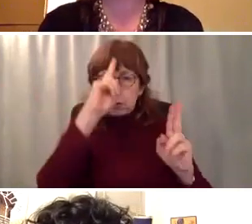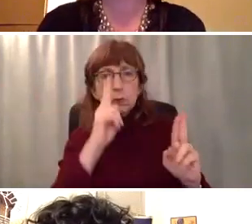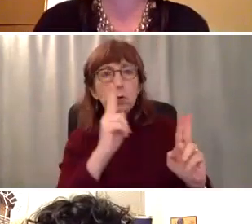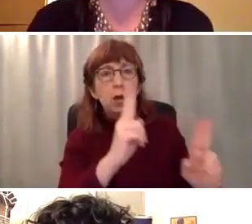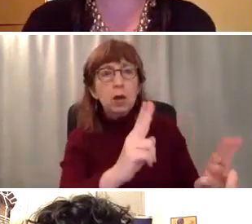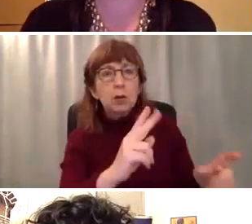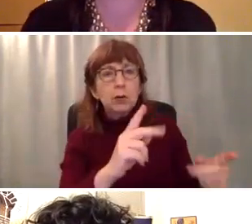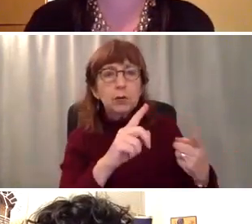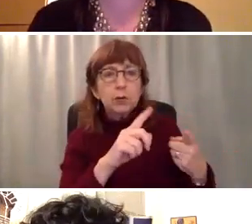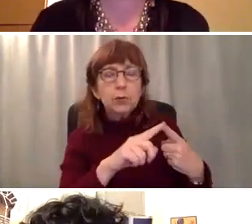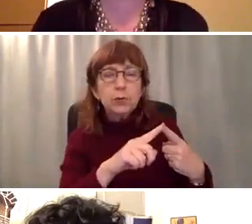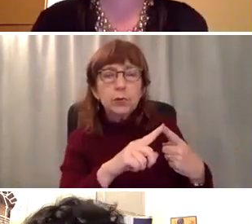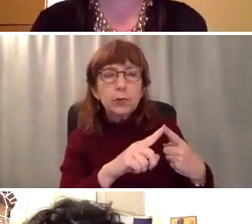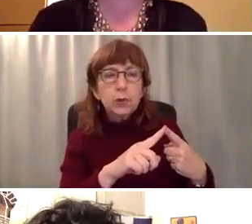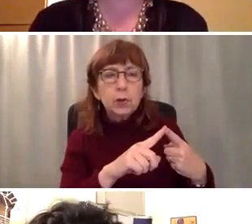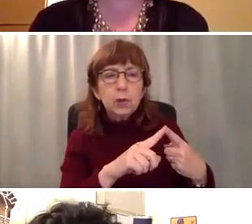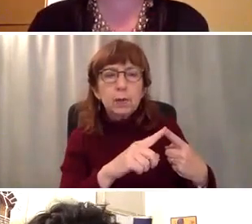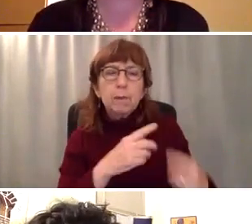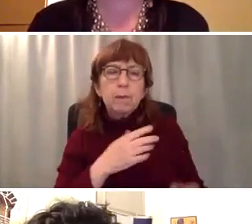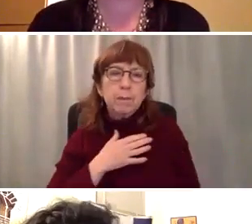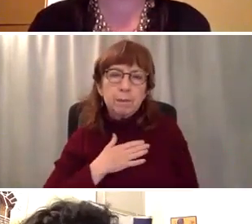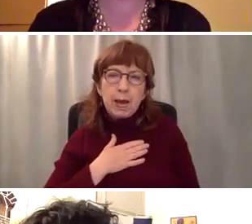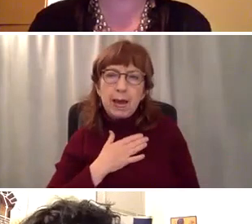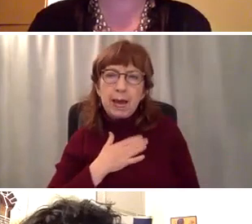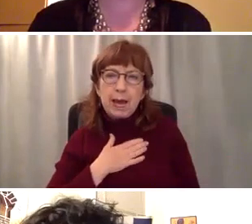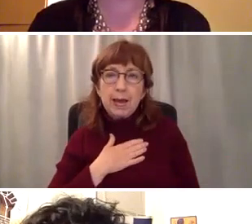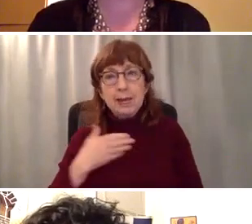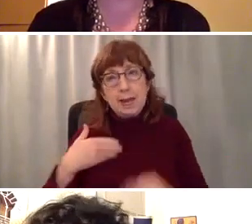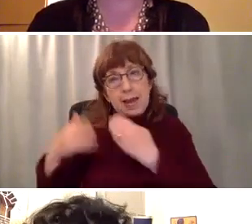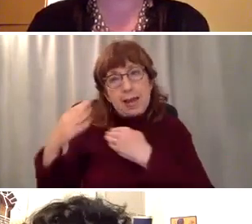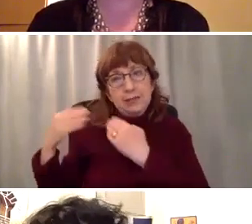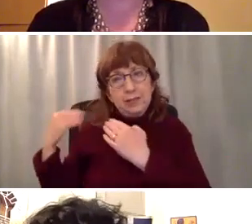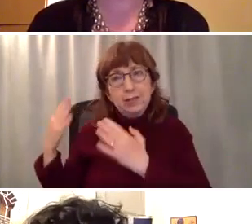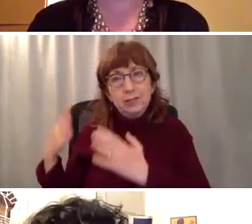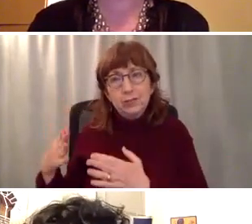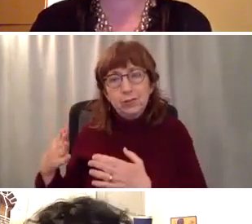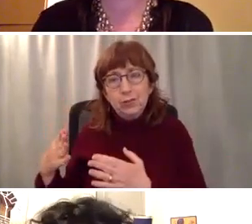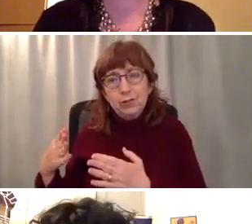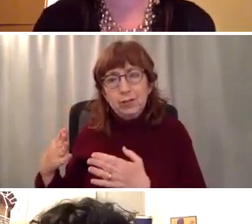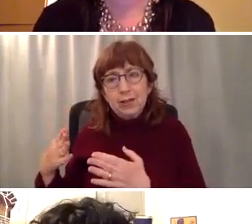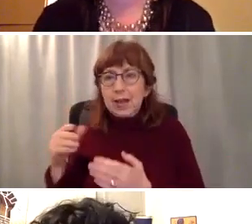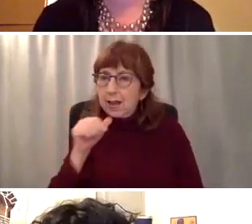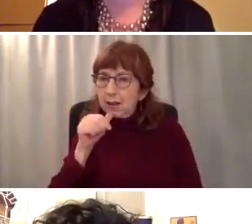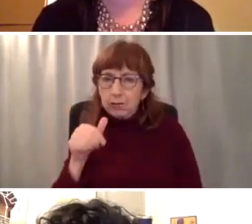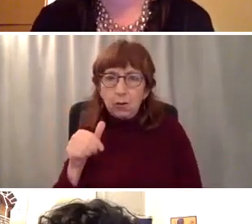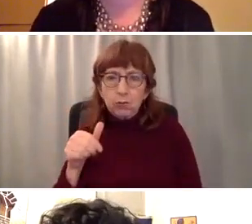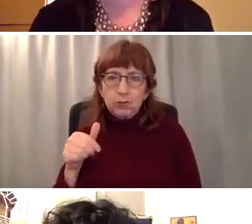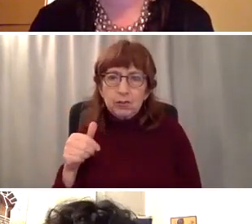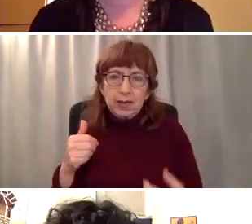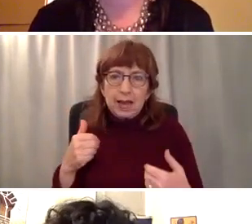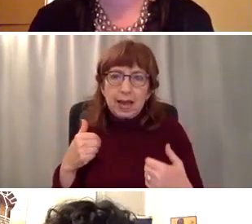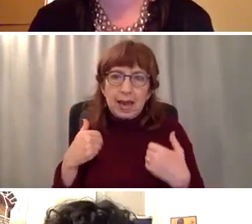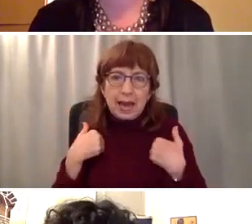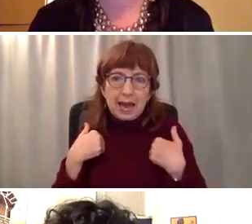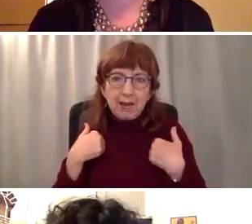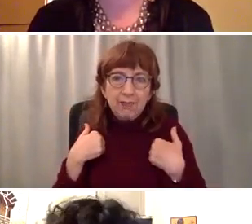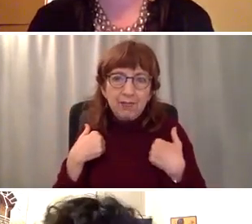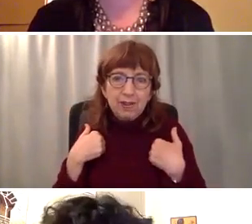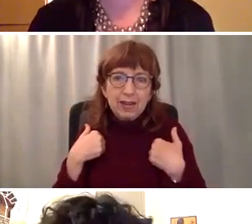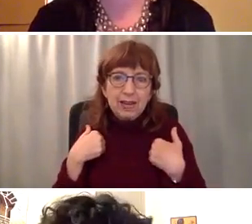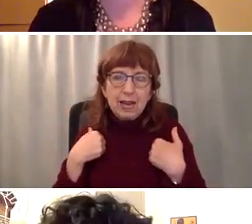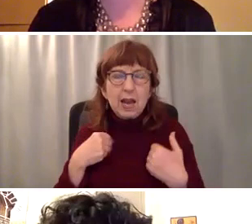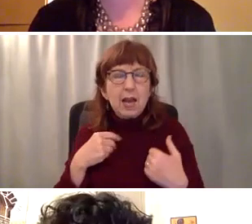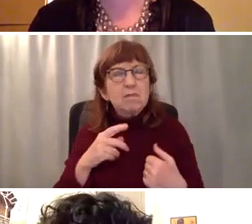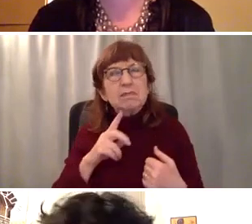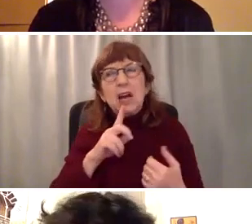to, you know, my ancestors, right? I don't have a legit